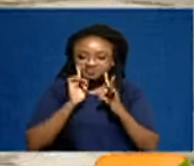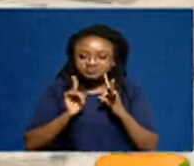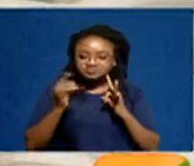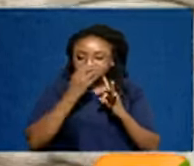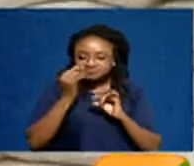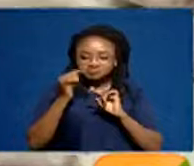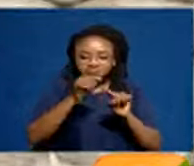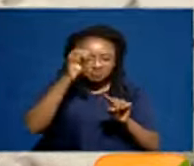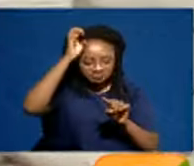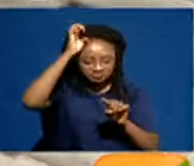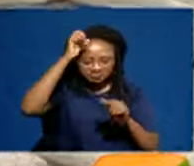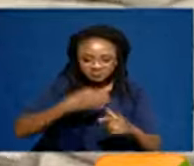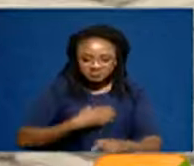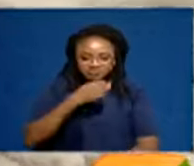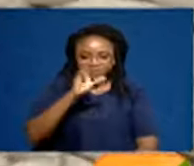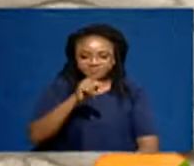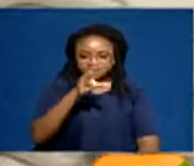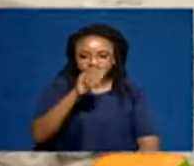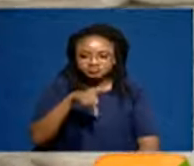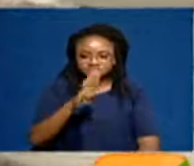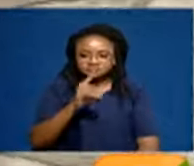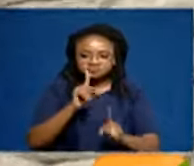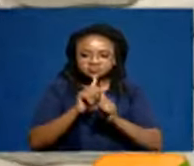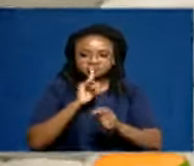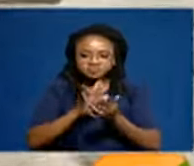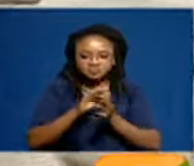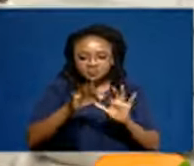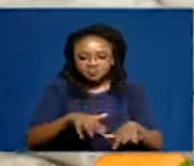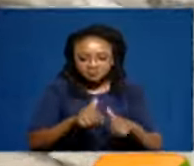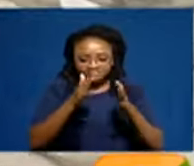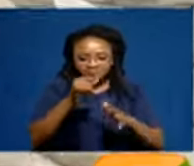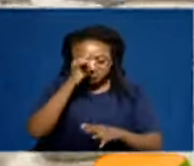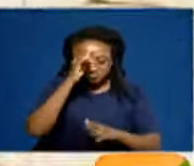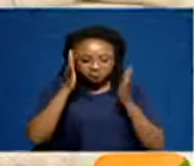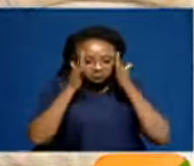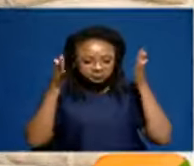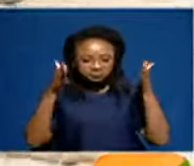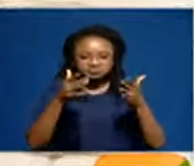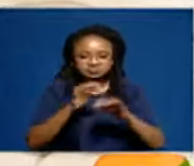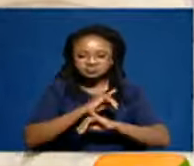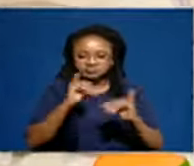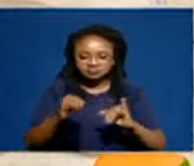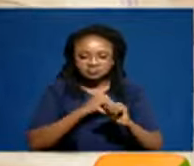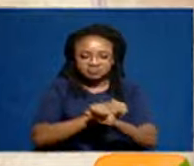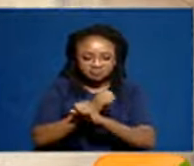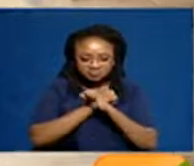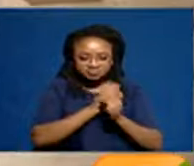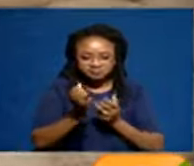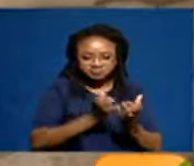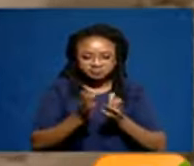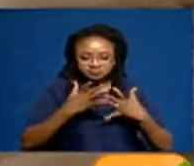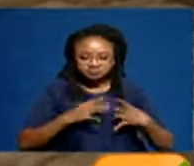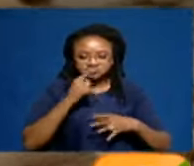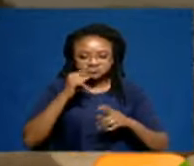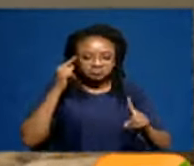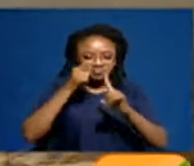in Eldoret, where he reassured farmers of the government's commitment to safeguard them from unscrupulous businessmen who are out to sabotage the